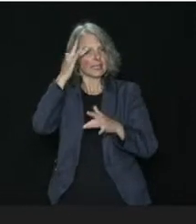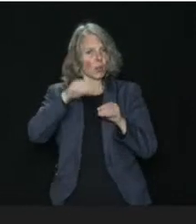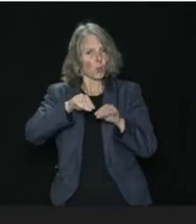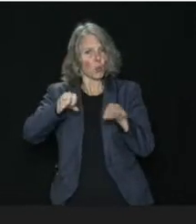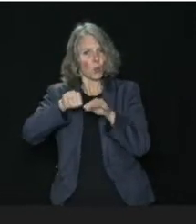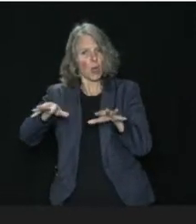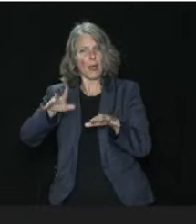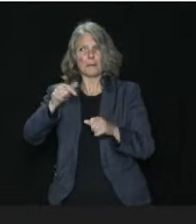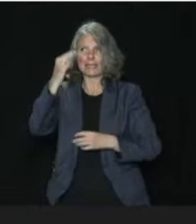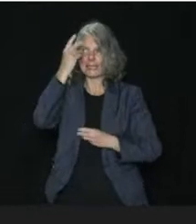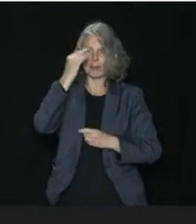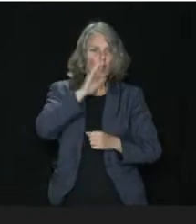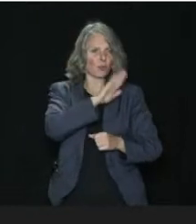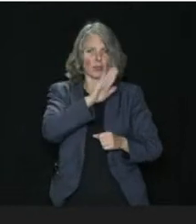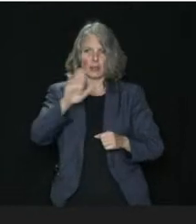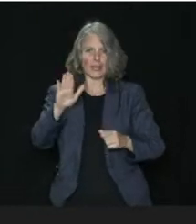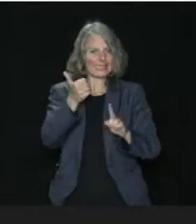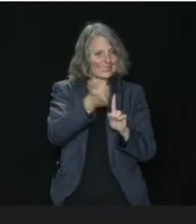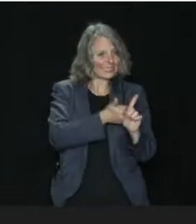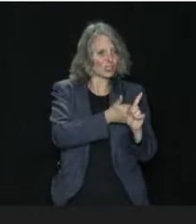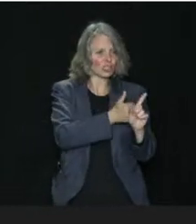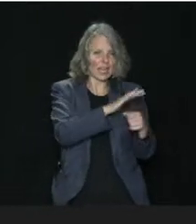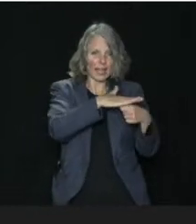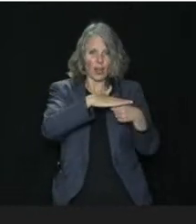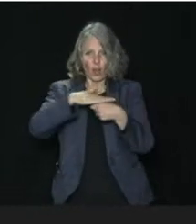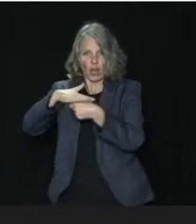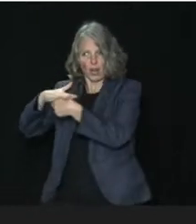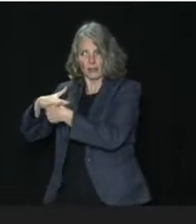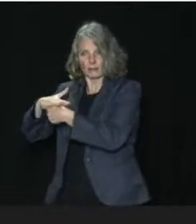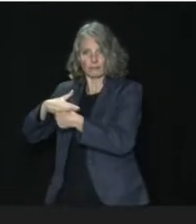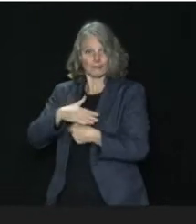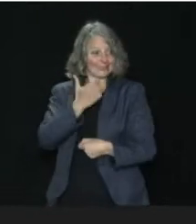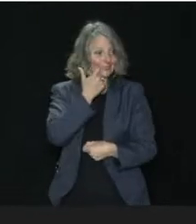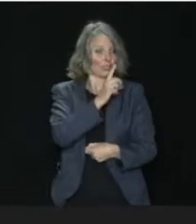So Dr. Tam responded to that as well here today.